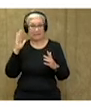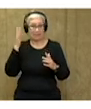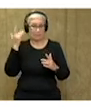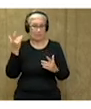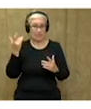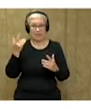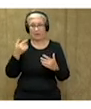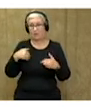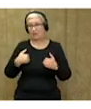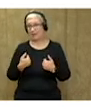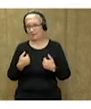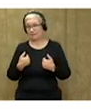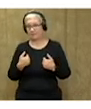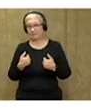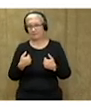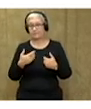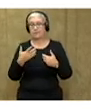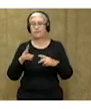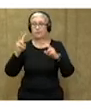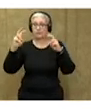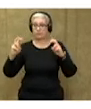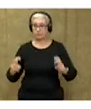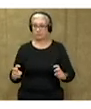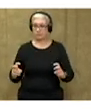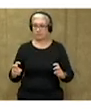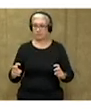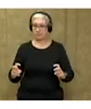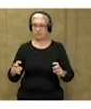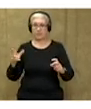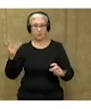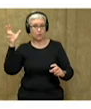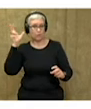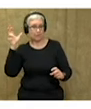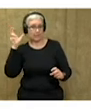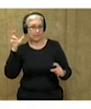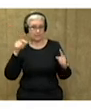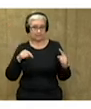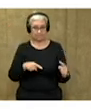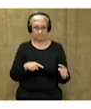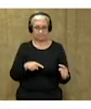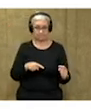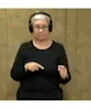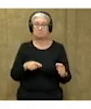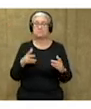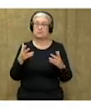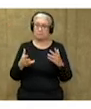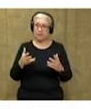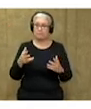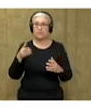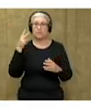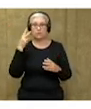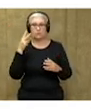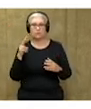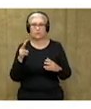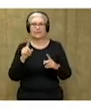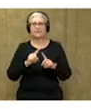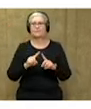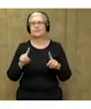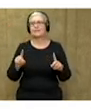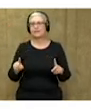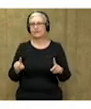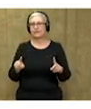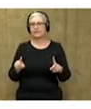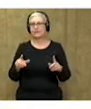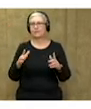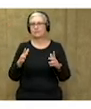you actually sit down calmly and listen to their perspective and their point of view, you may see something now that you didn't